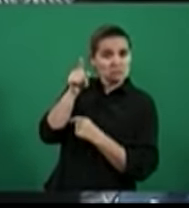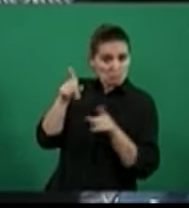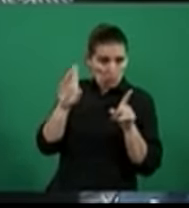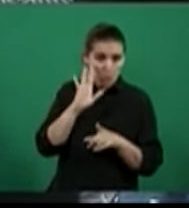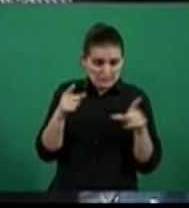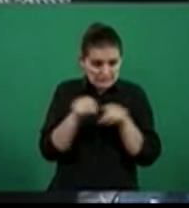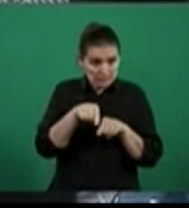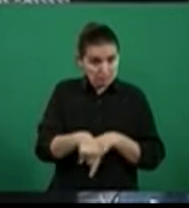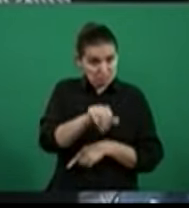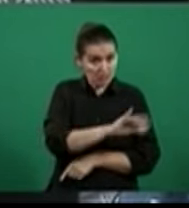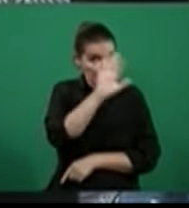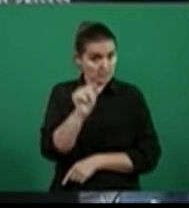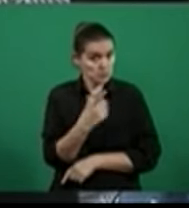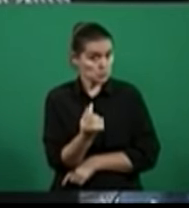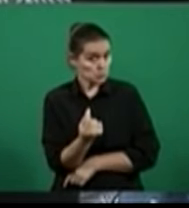South Africa?